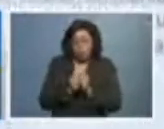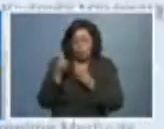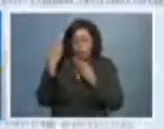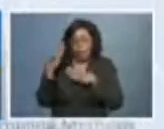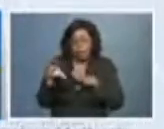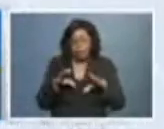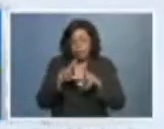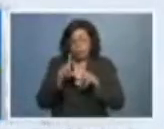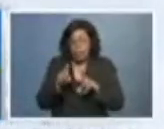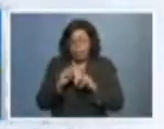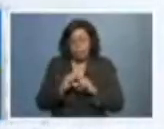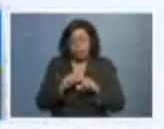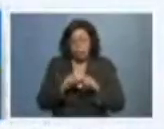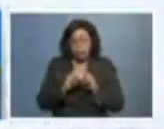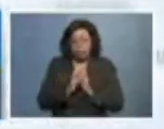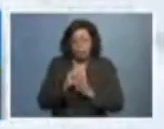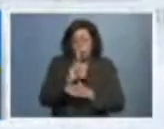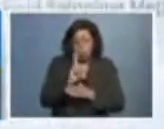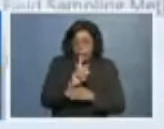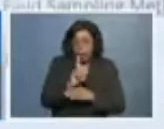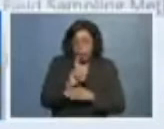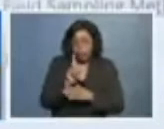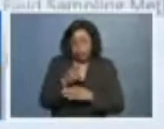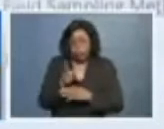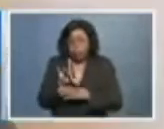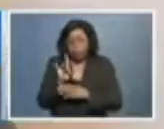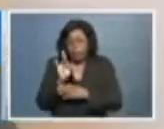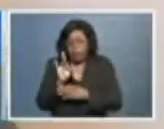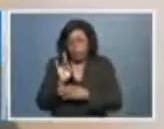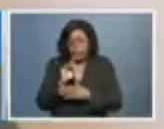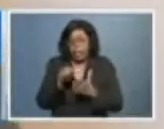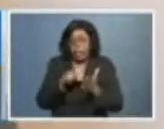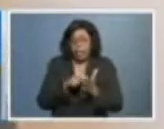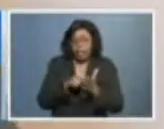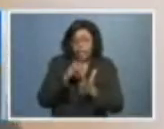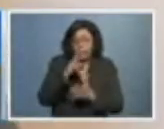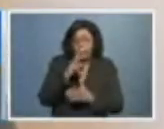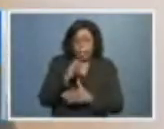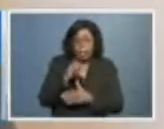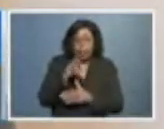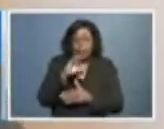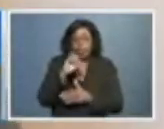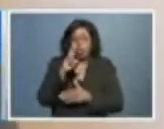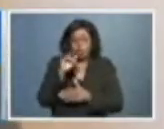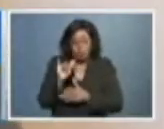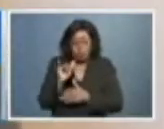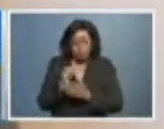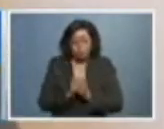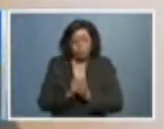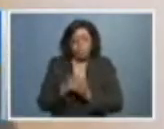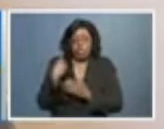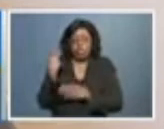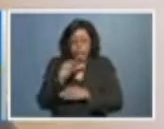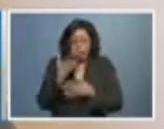done. But exactly where would one find mercury? We mapped where some of the dump sites are because this is one